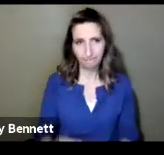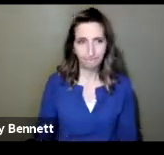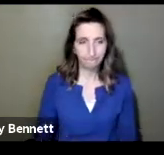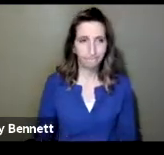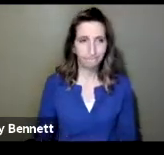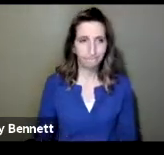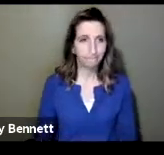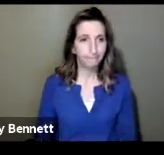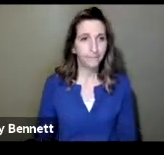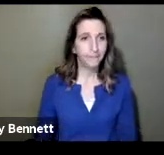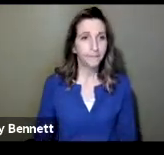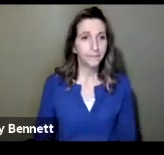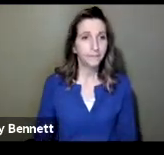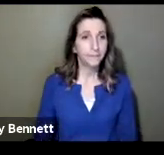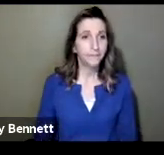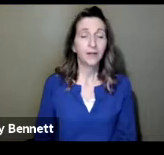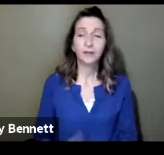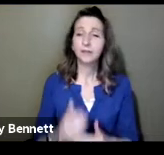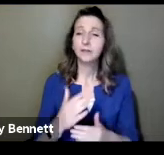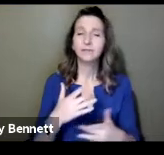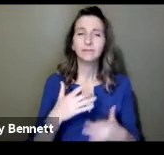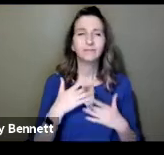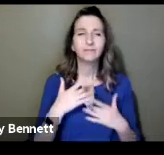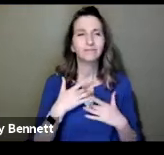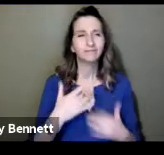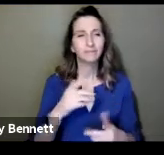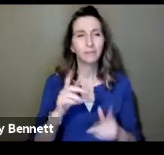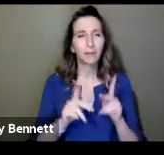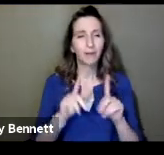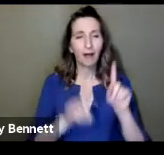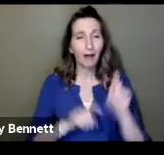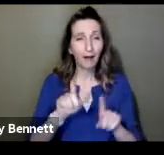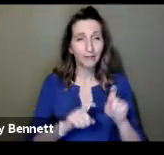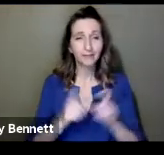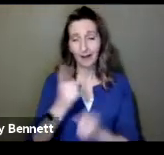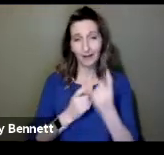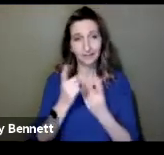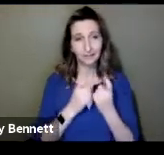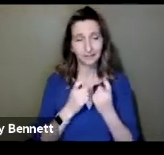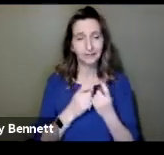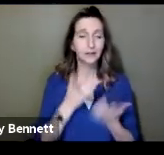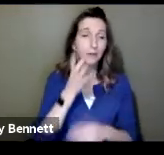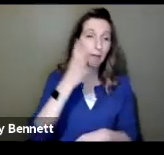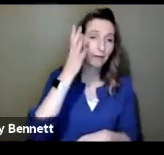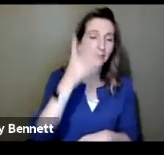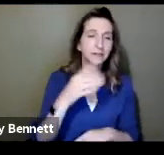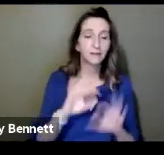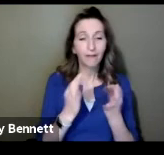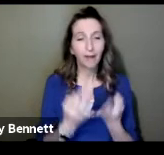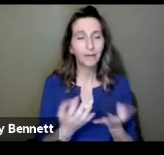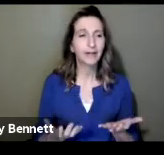Here are some frequently asked questions that some parents, family members, guardians sometimes